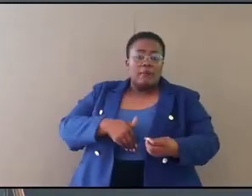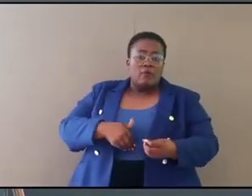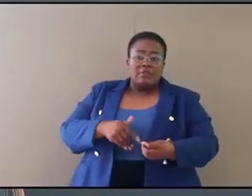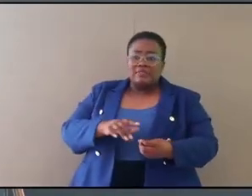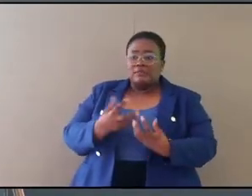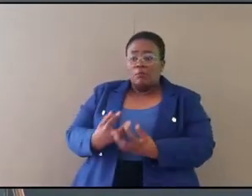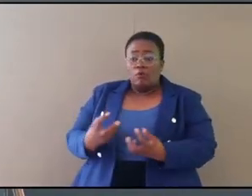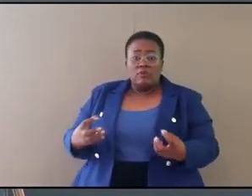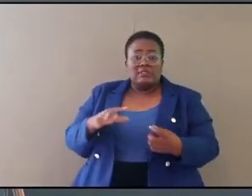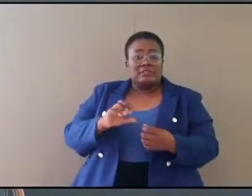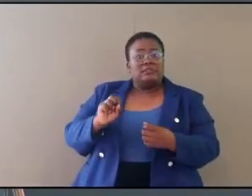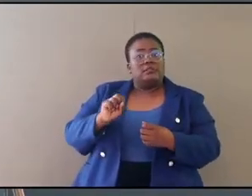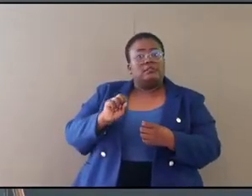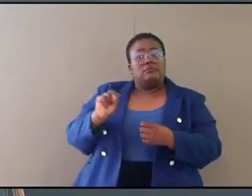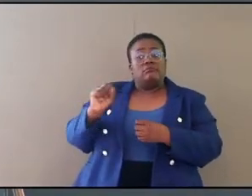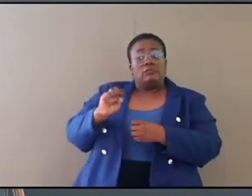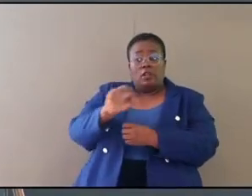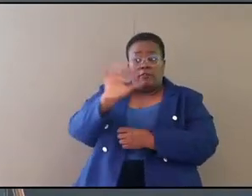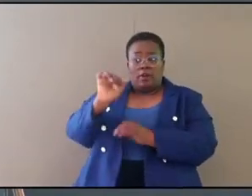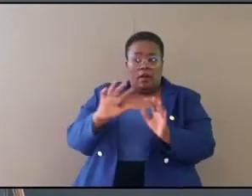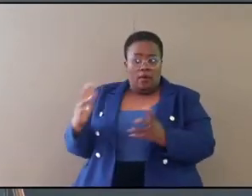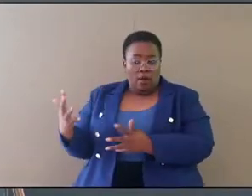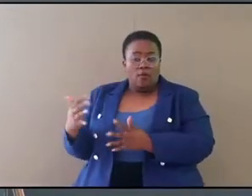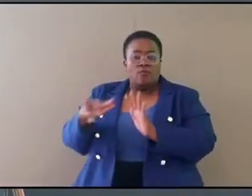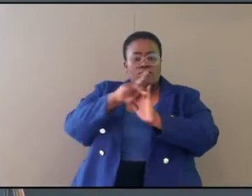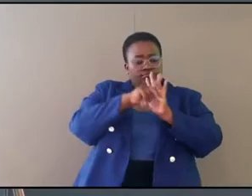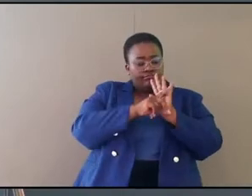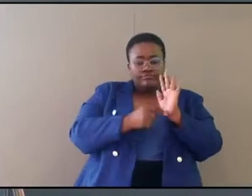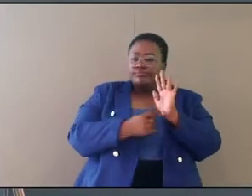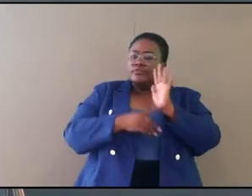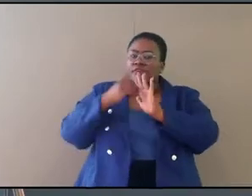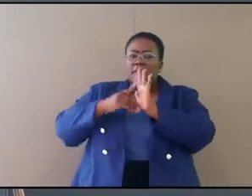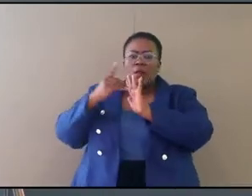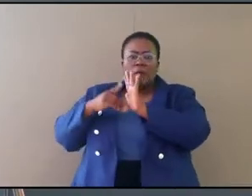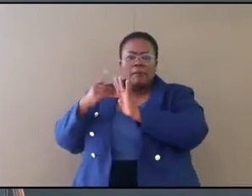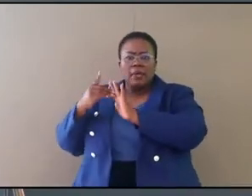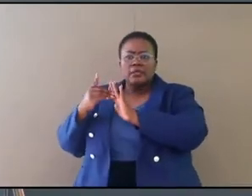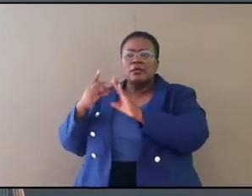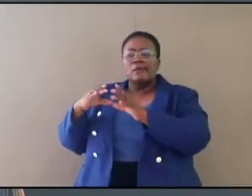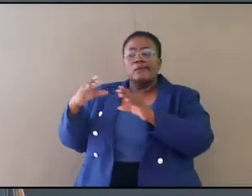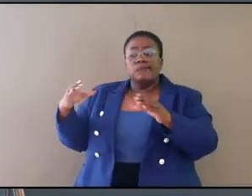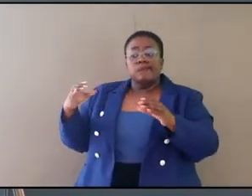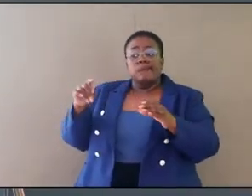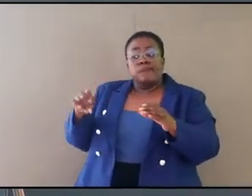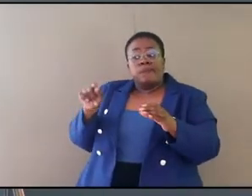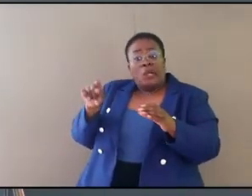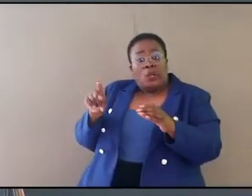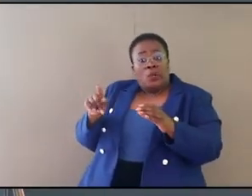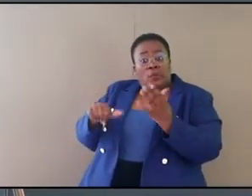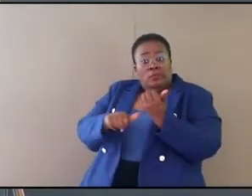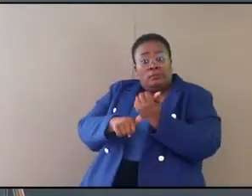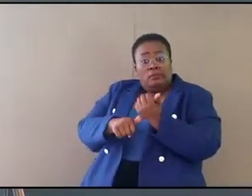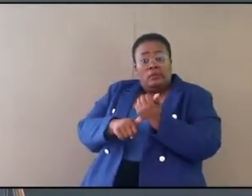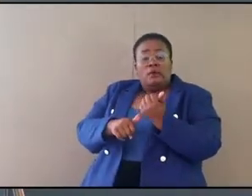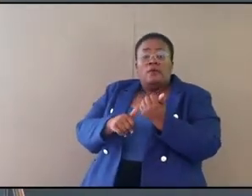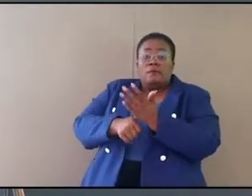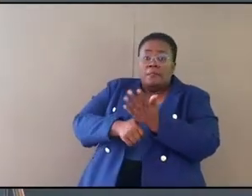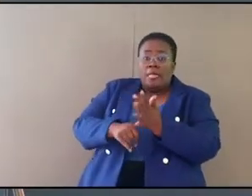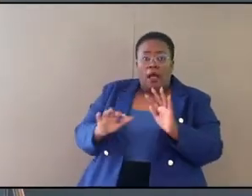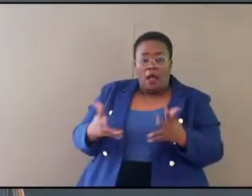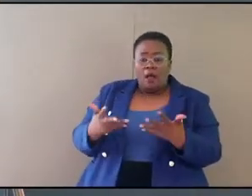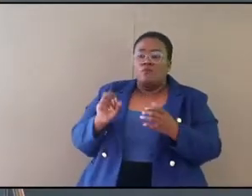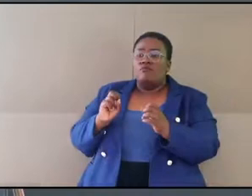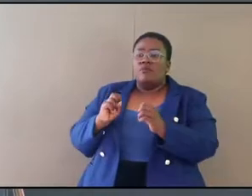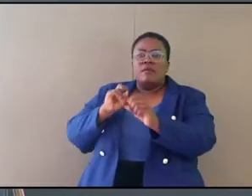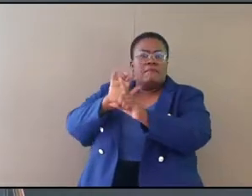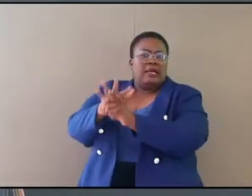country, to document the policy processes in the development and expansion of the child support grant, to review the impact of the